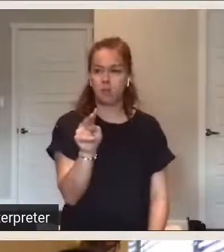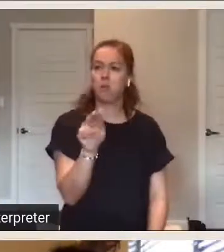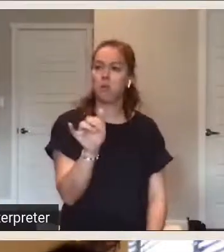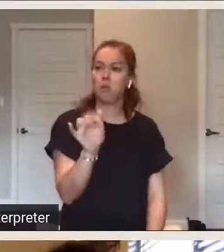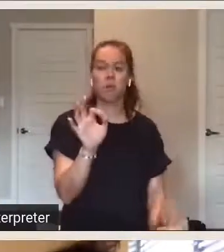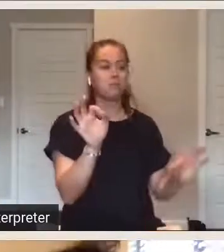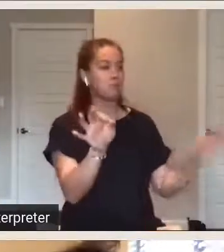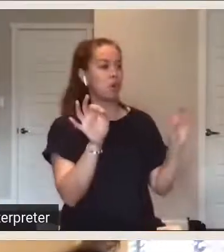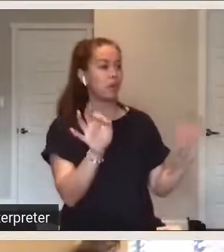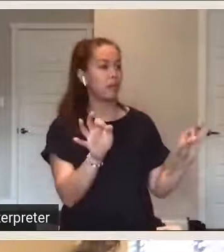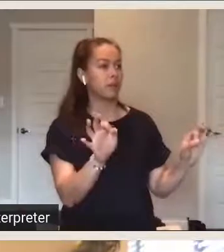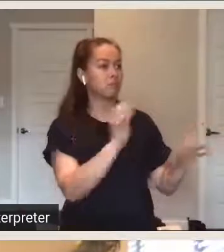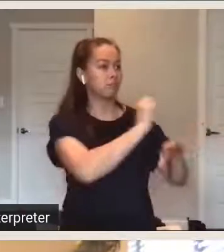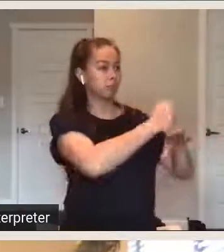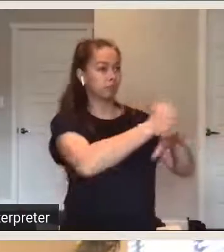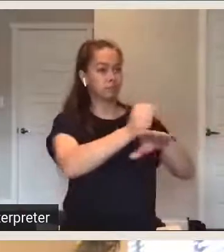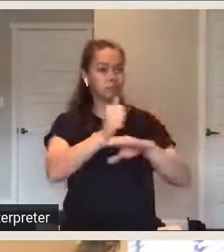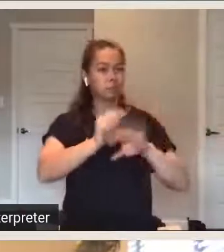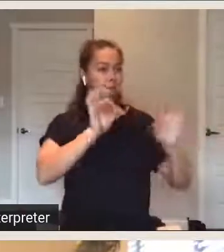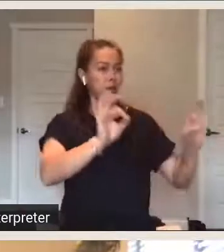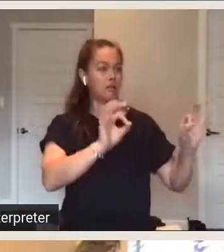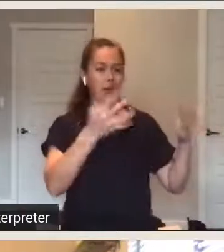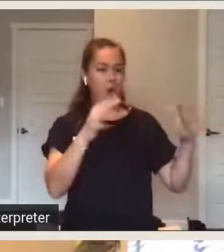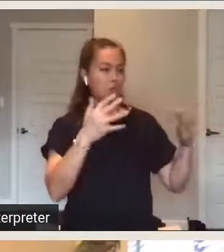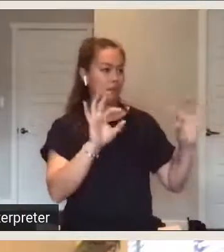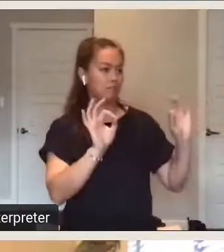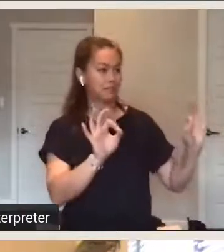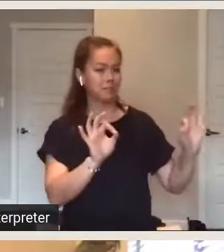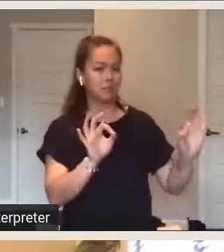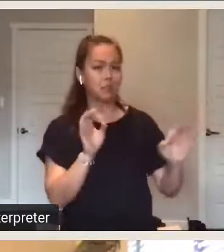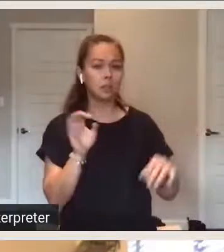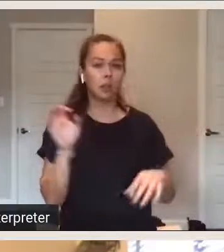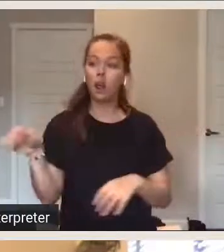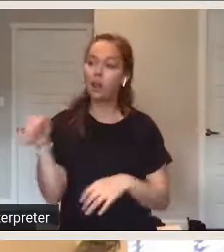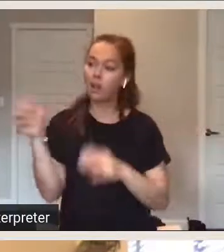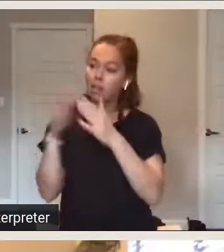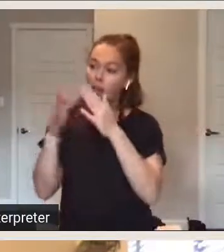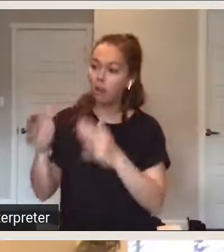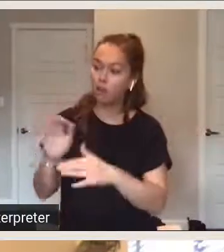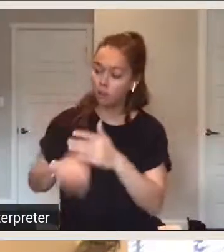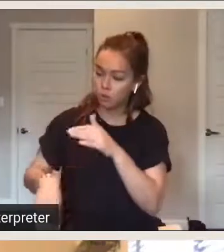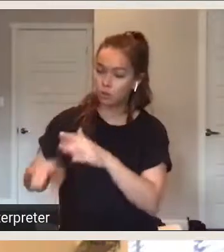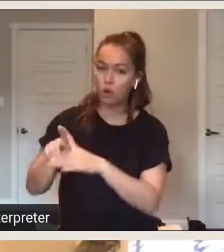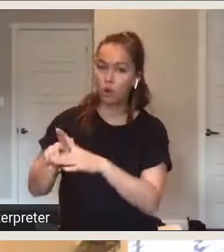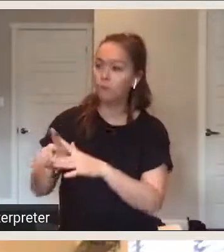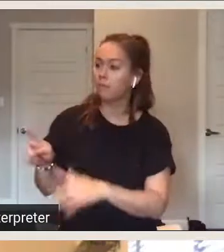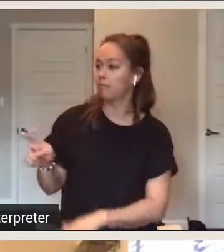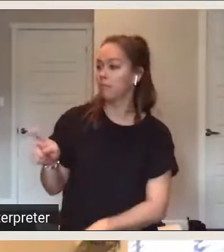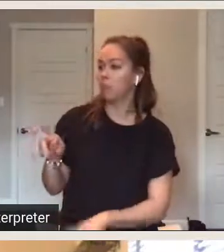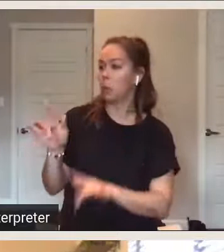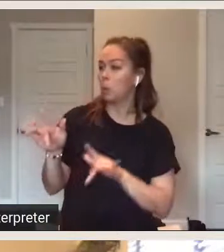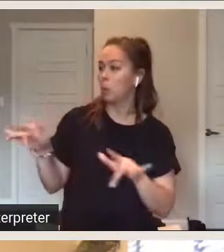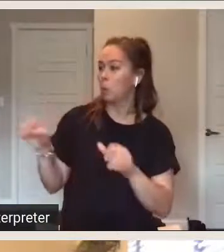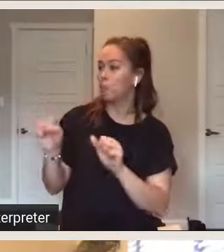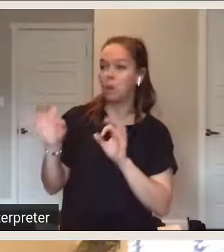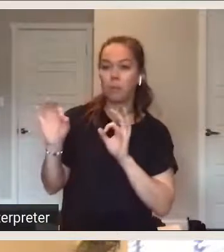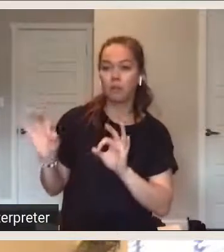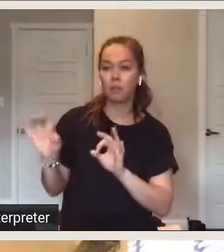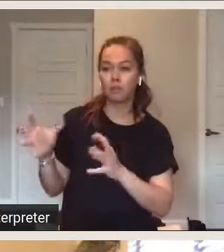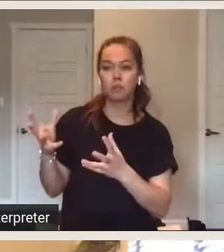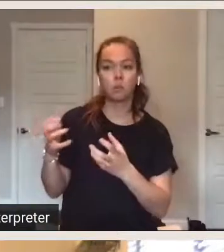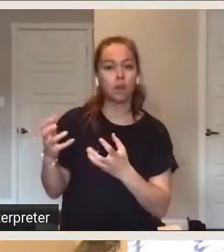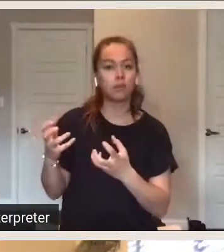there. We're like, perfect, because that's what we want. Yeah, we didn't try very hard to make it look like what it